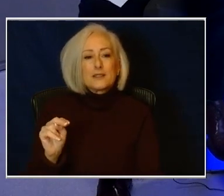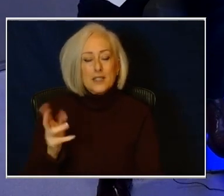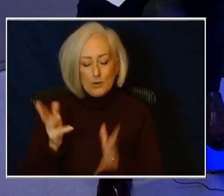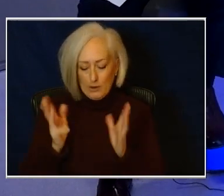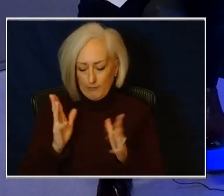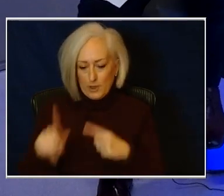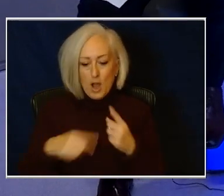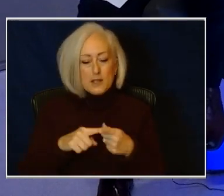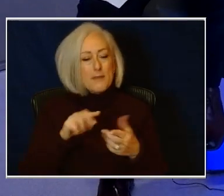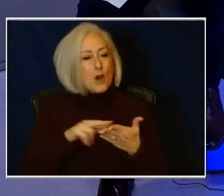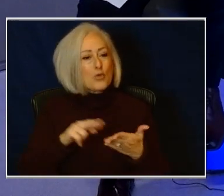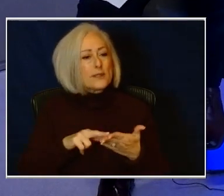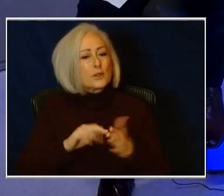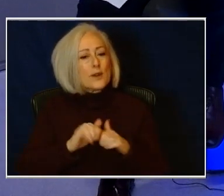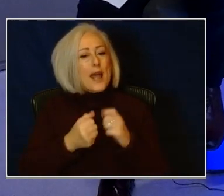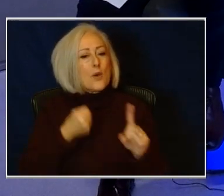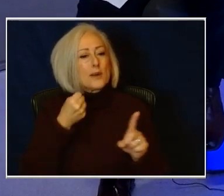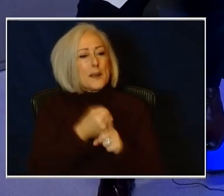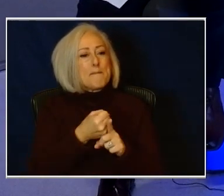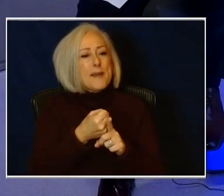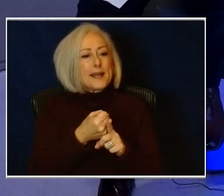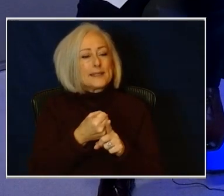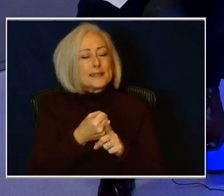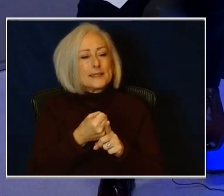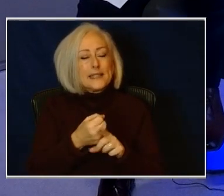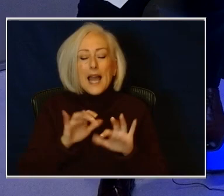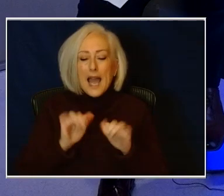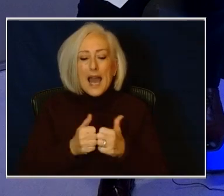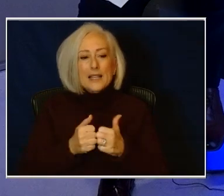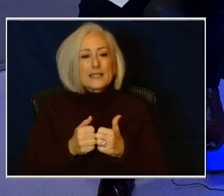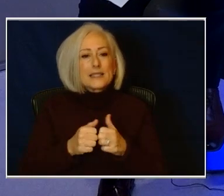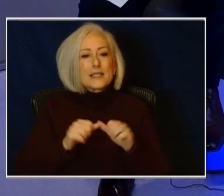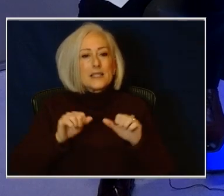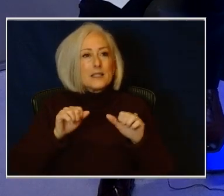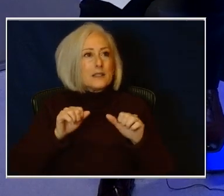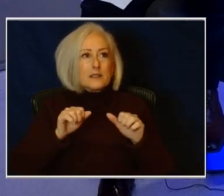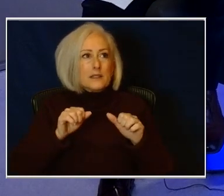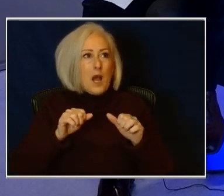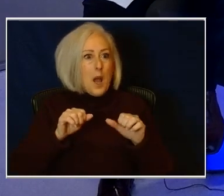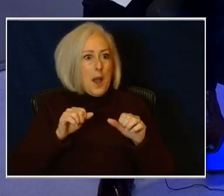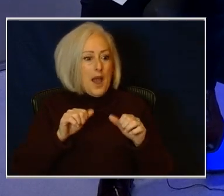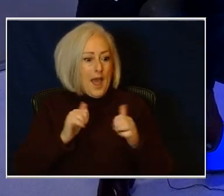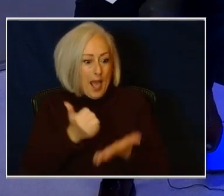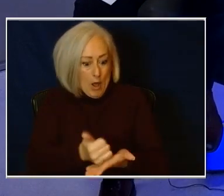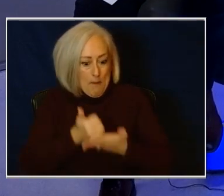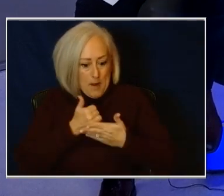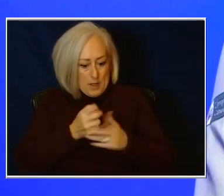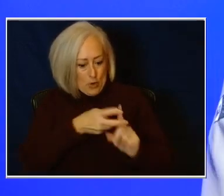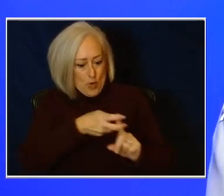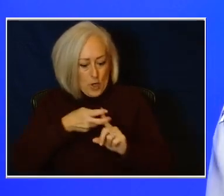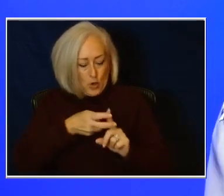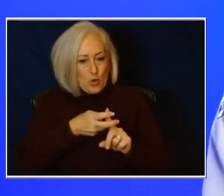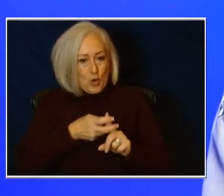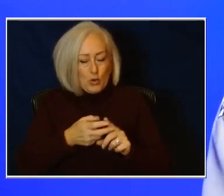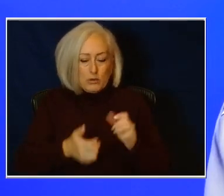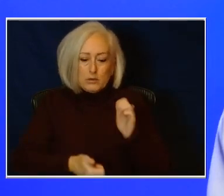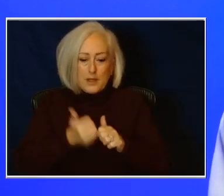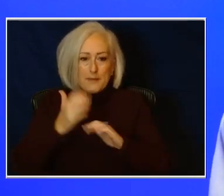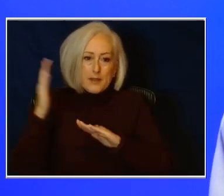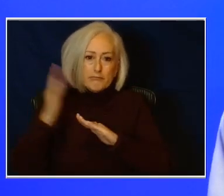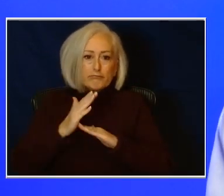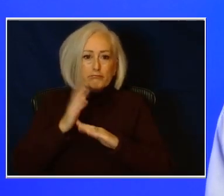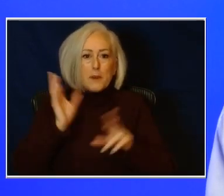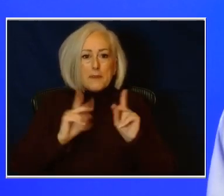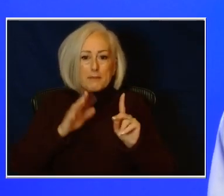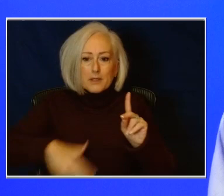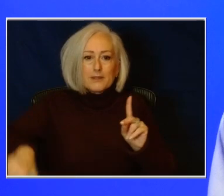this. Talk to us about how it affects our ability to recruit some of the finest people in the country. I don't think I fully appreciated